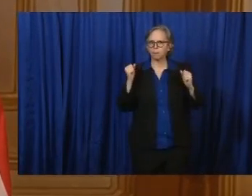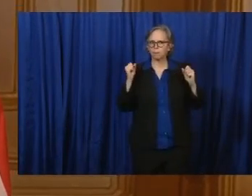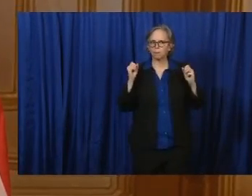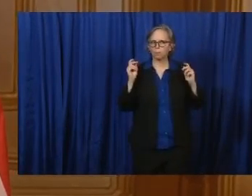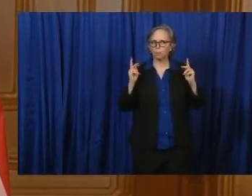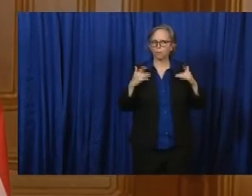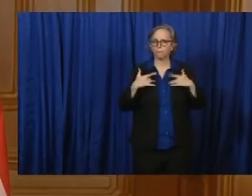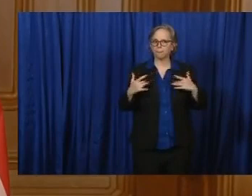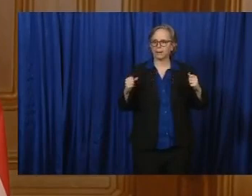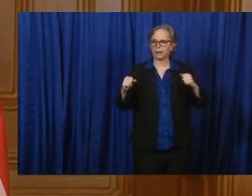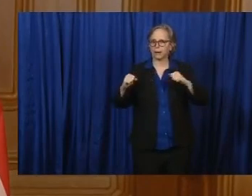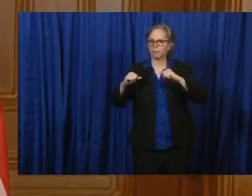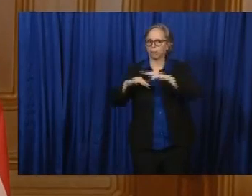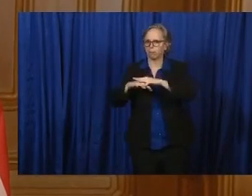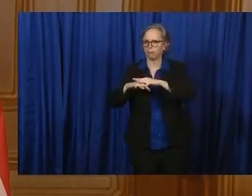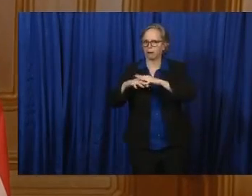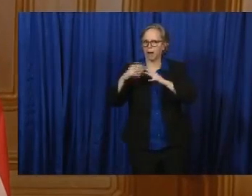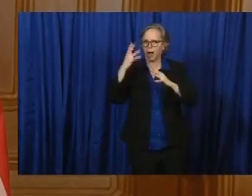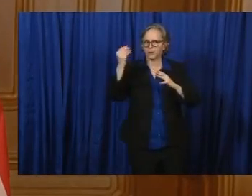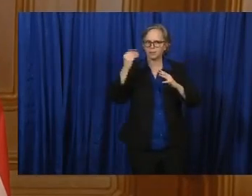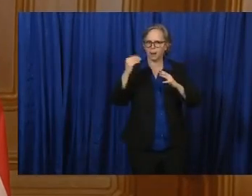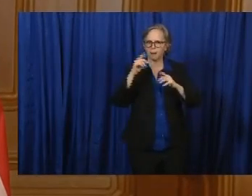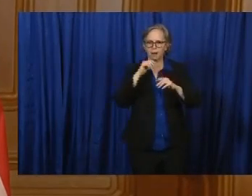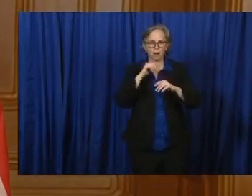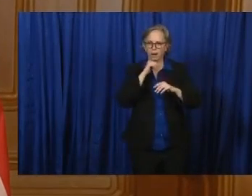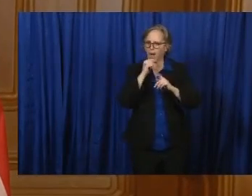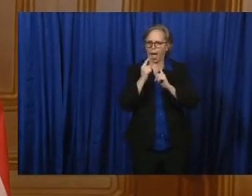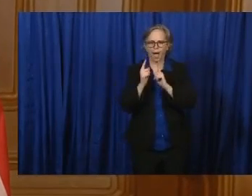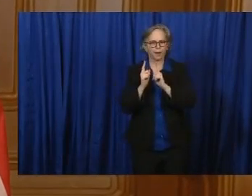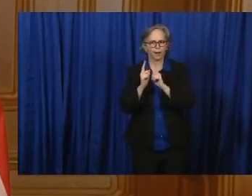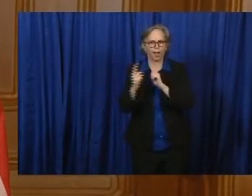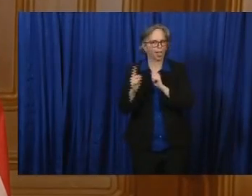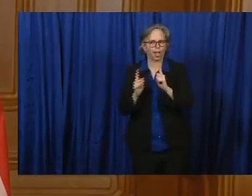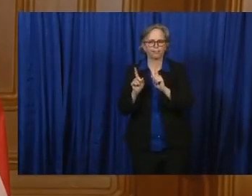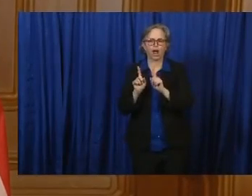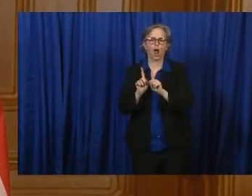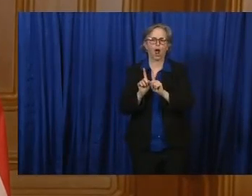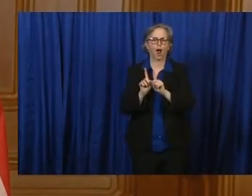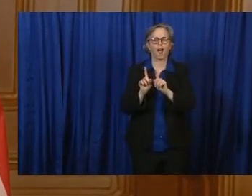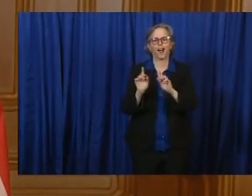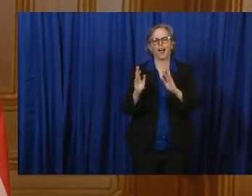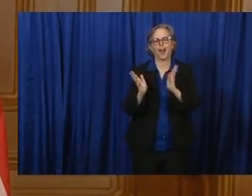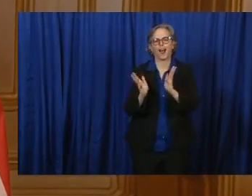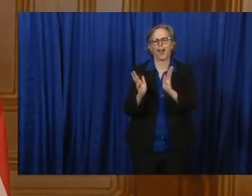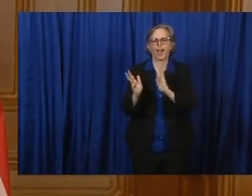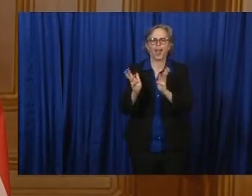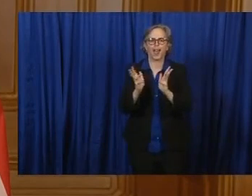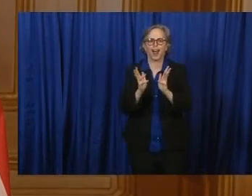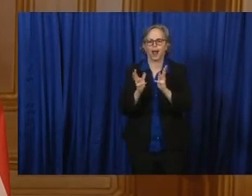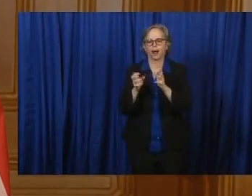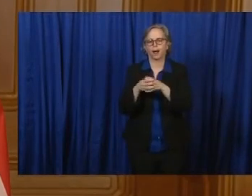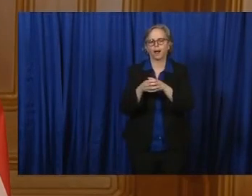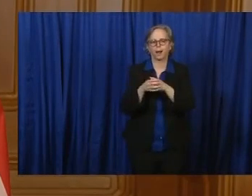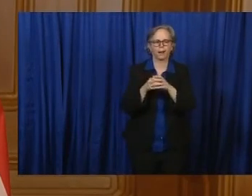And you're seeing them sometimes congregate in metro parks, you're seeing them congregate in